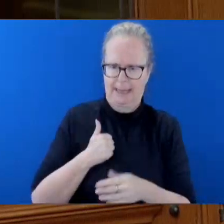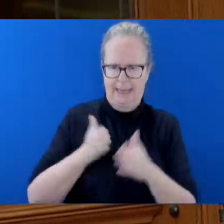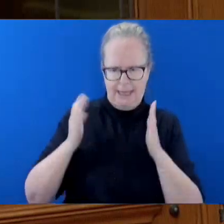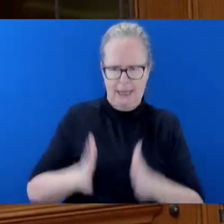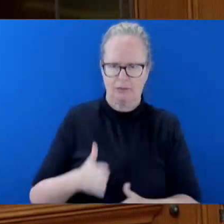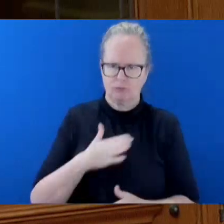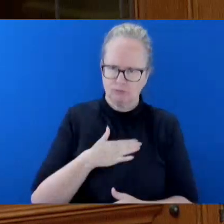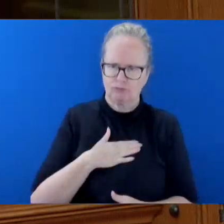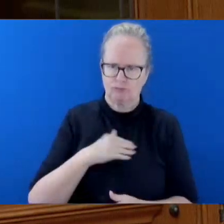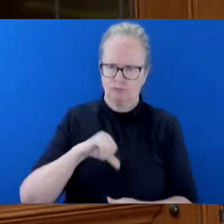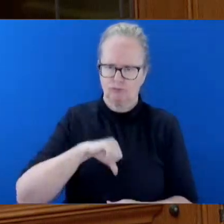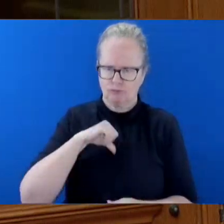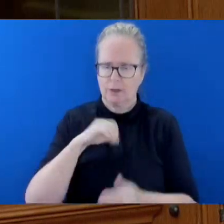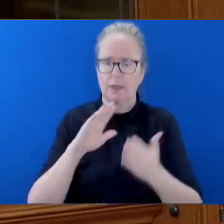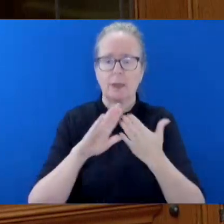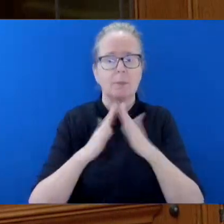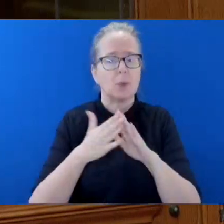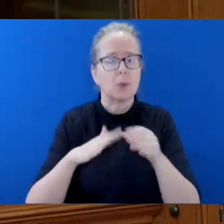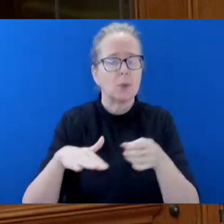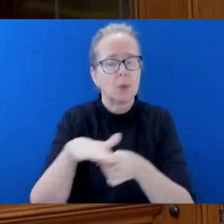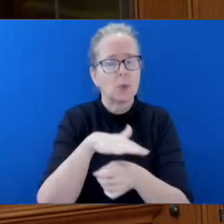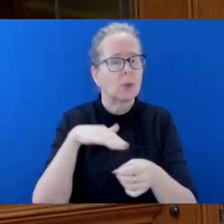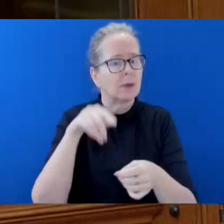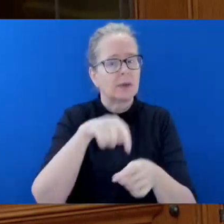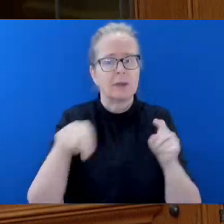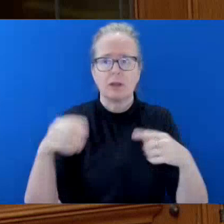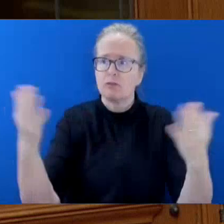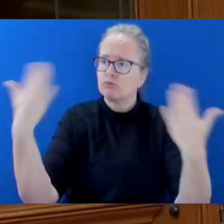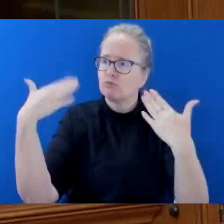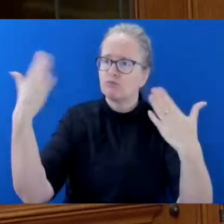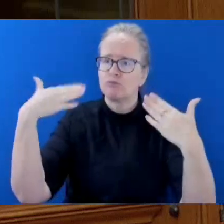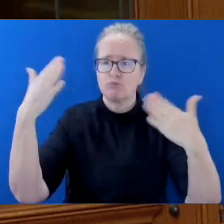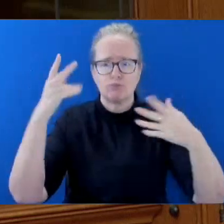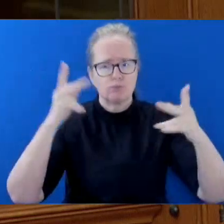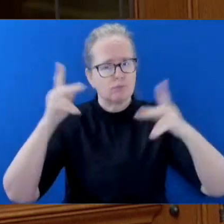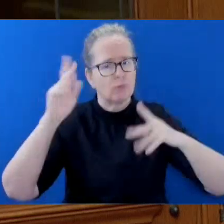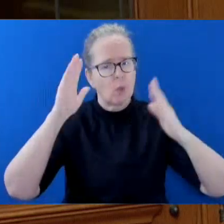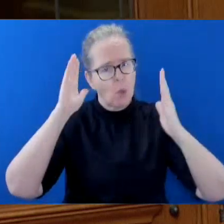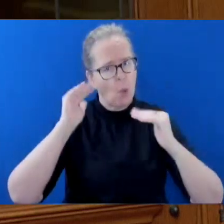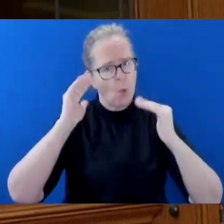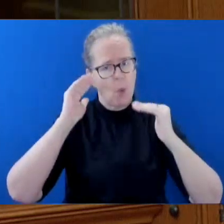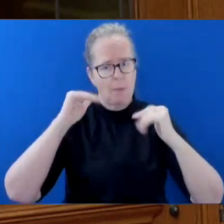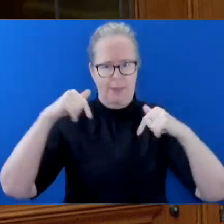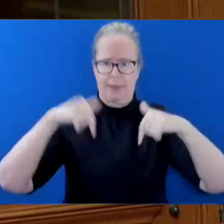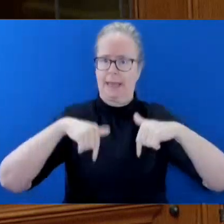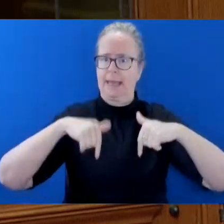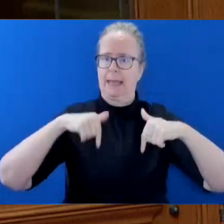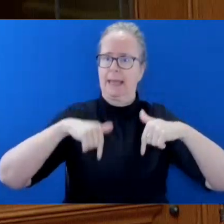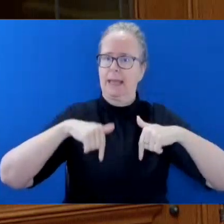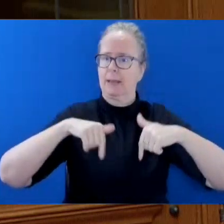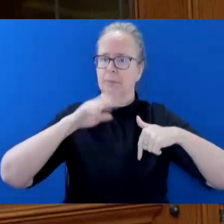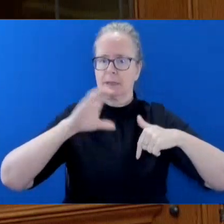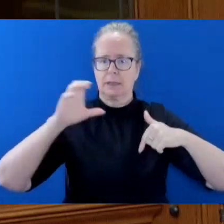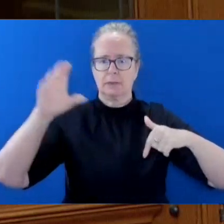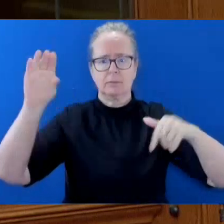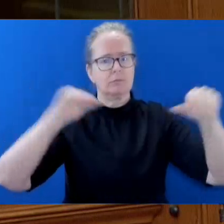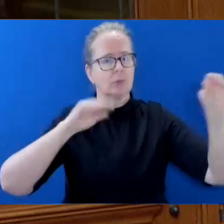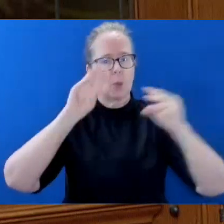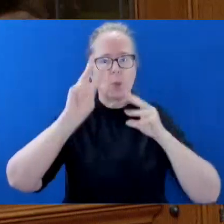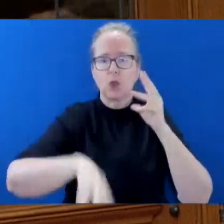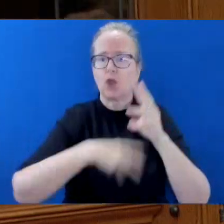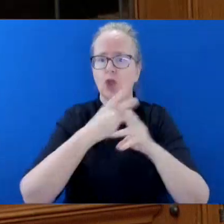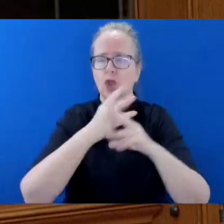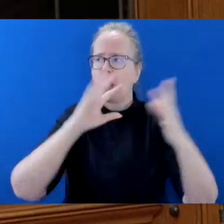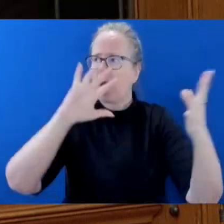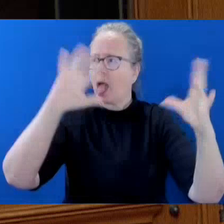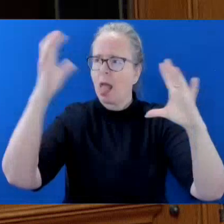so many in an often divided and turbulent world. People from all backgrounds and all parts of the world come here to escape